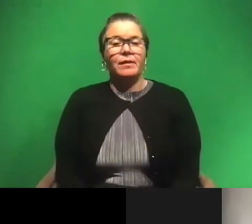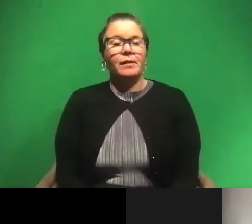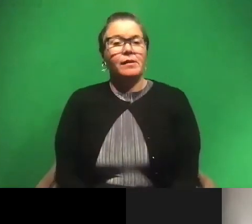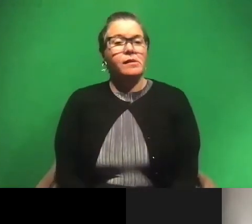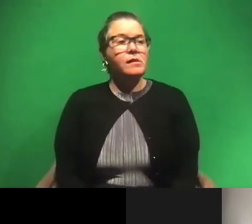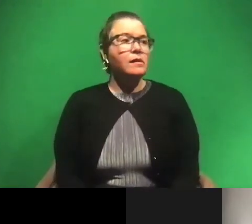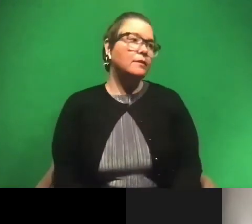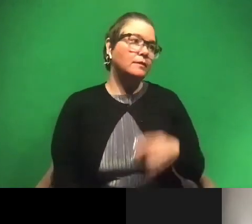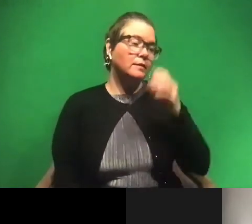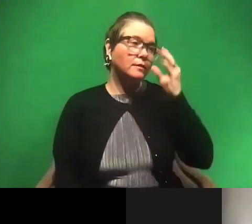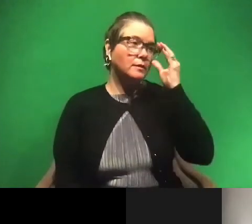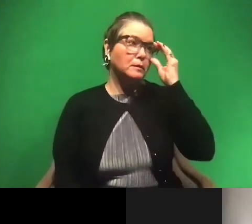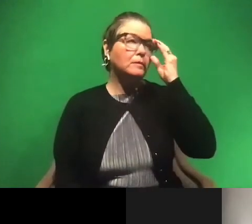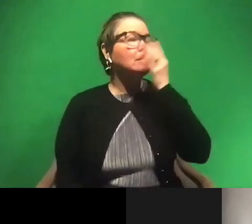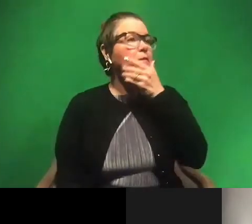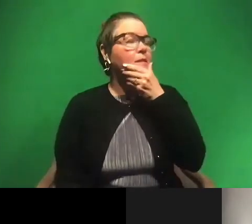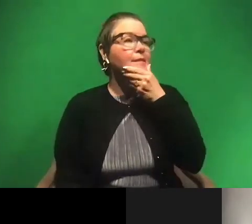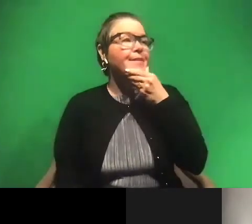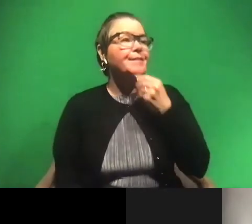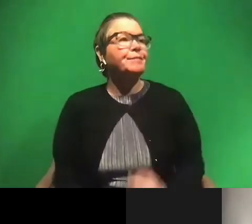All right. So let's see.